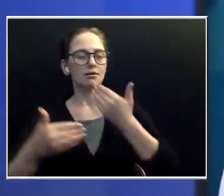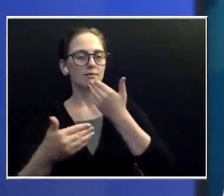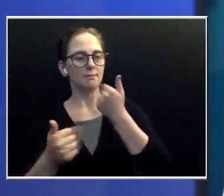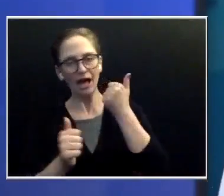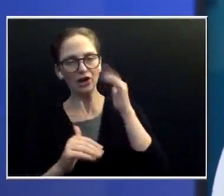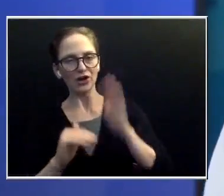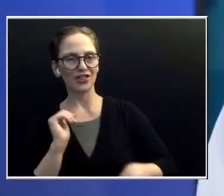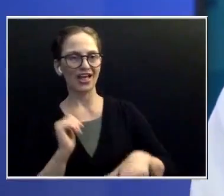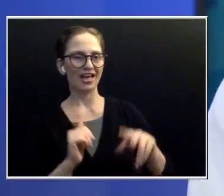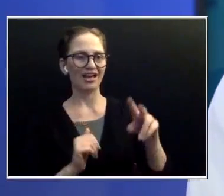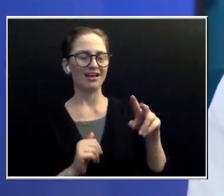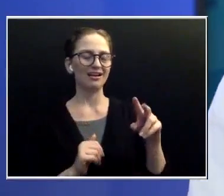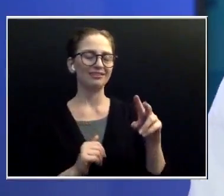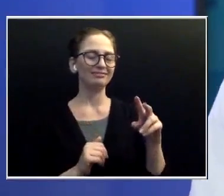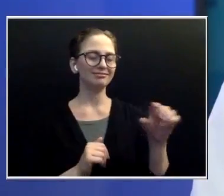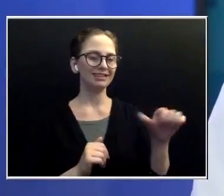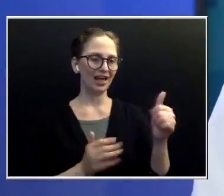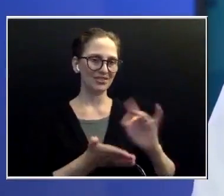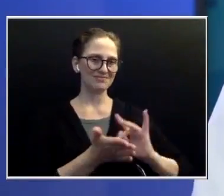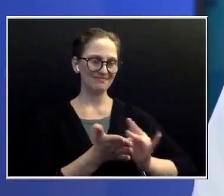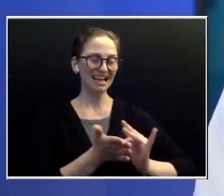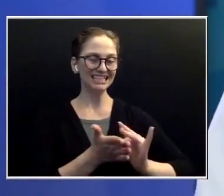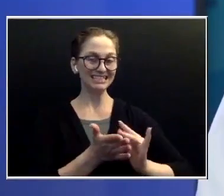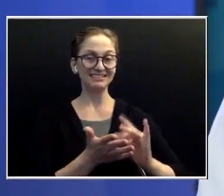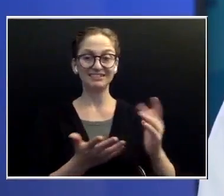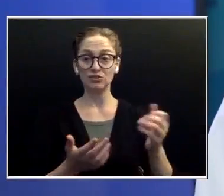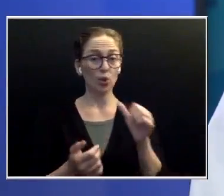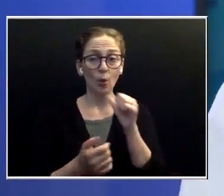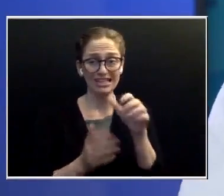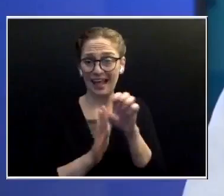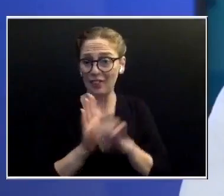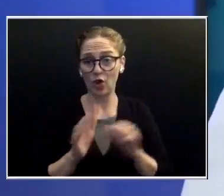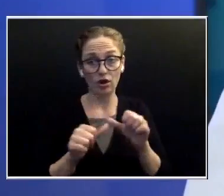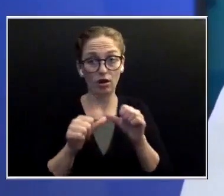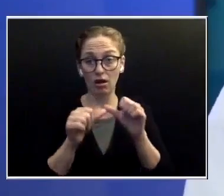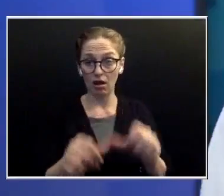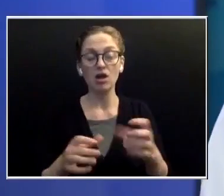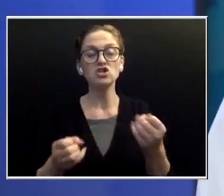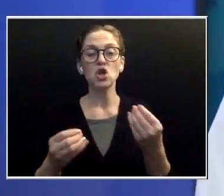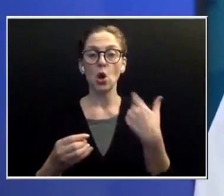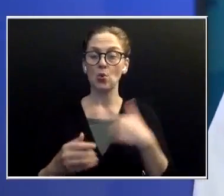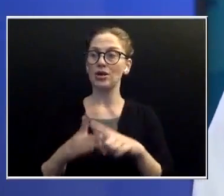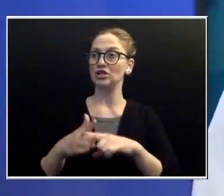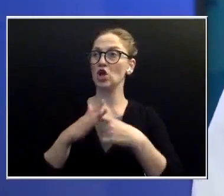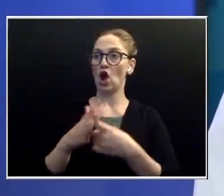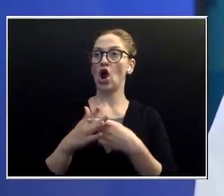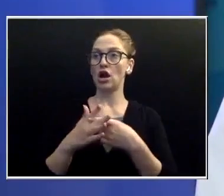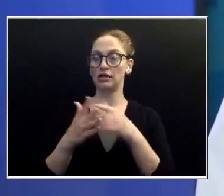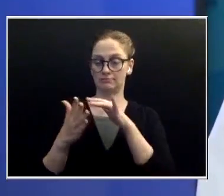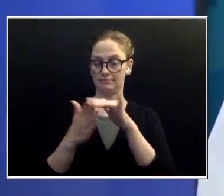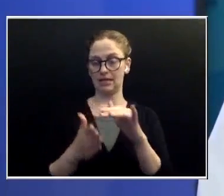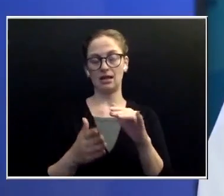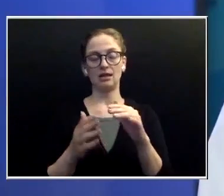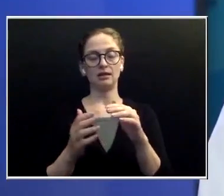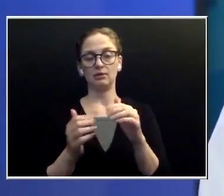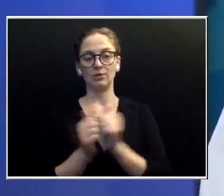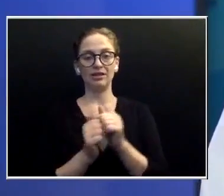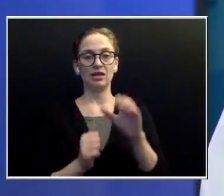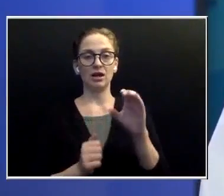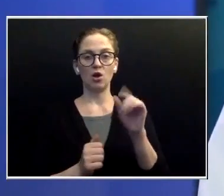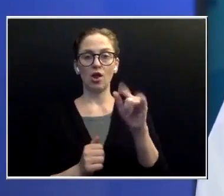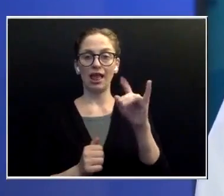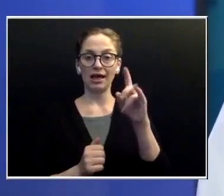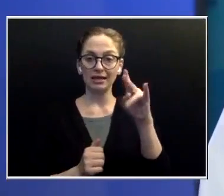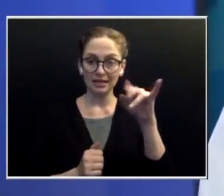excited and we said, okay, let's try C. diff for other conditions. Like we started actually studying this for ulcerative colitis, IBD, and name any disease you think of. Actually, we have done this actually for